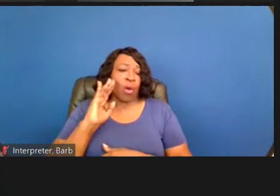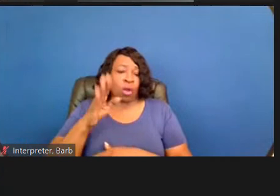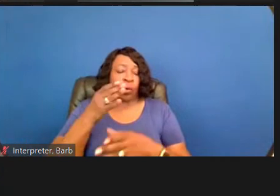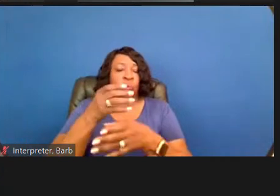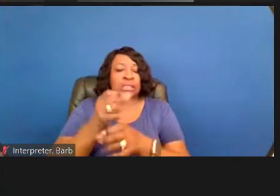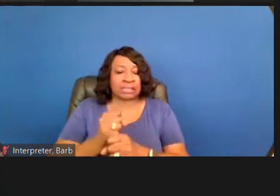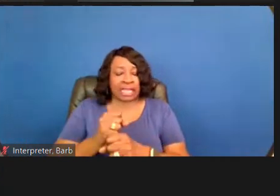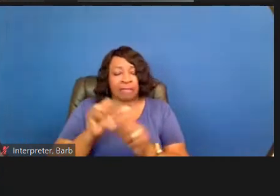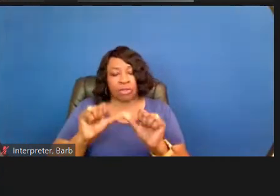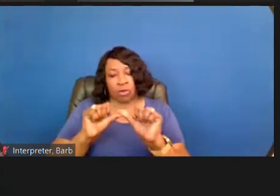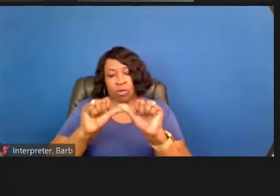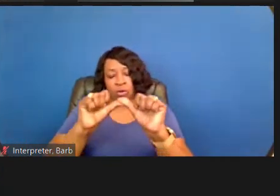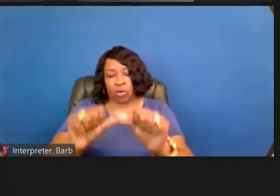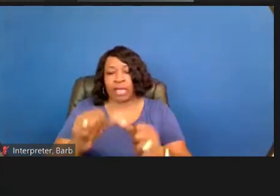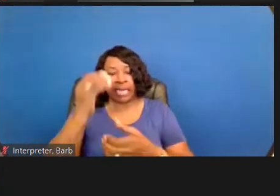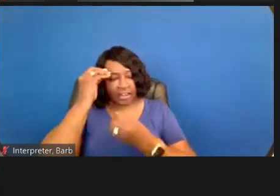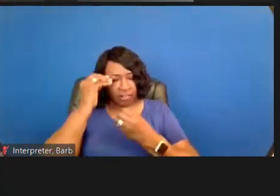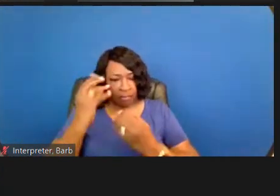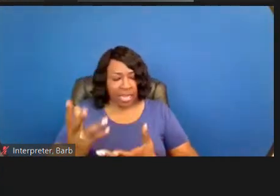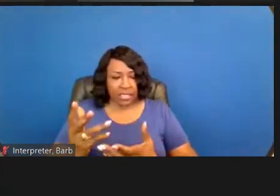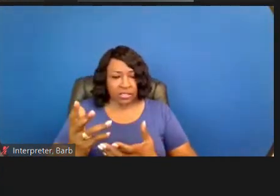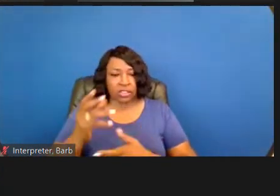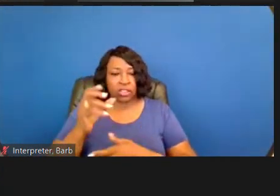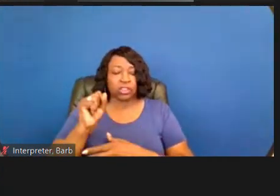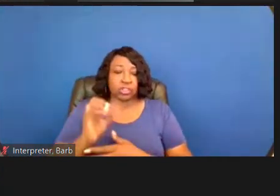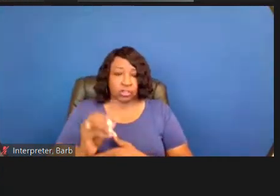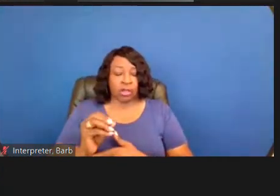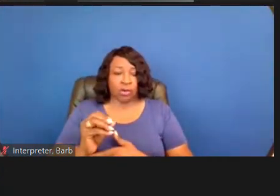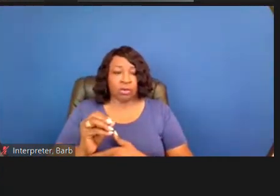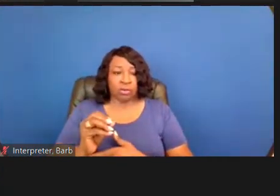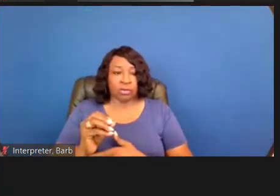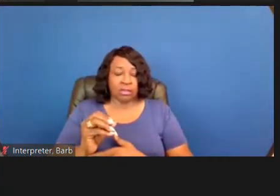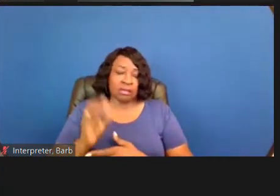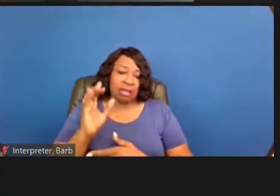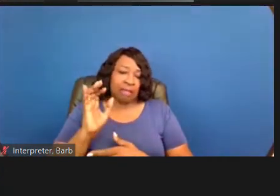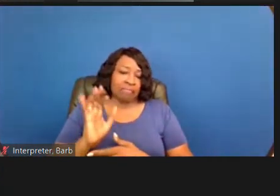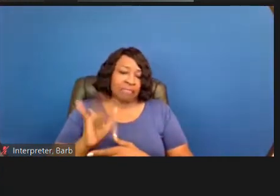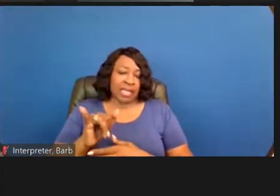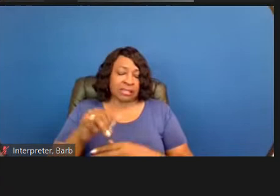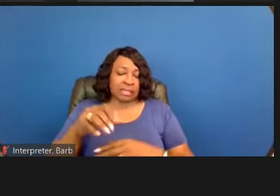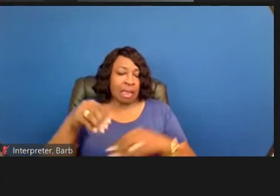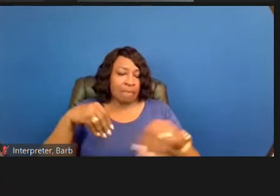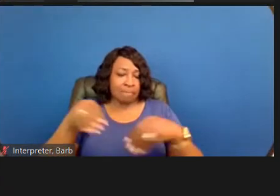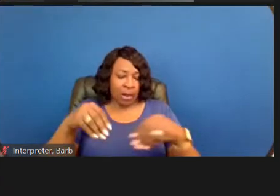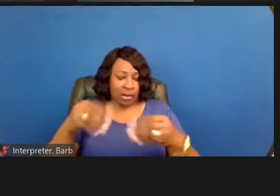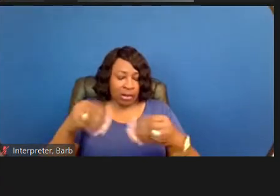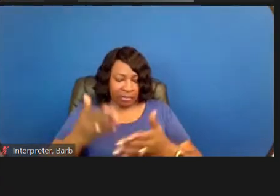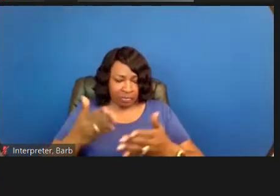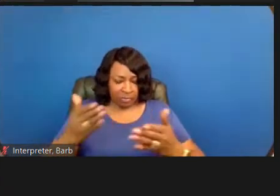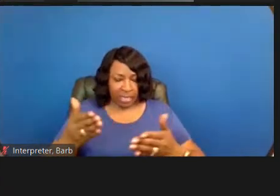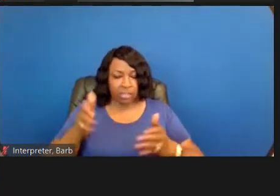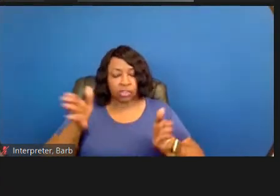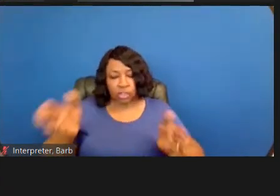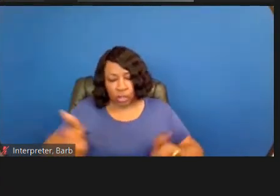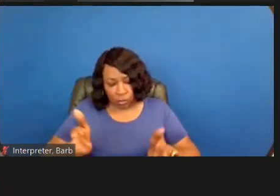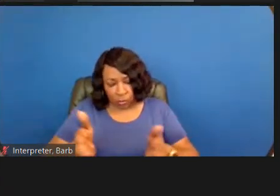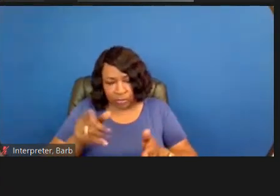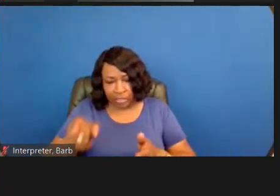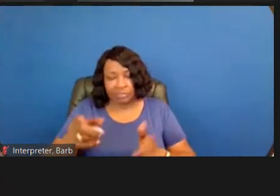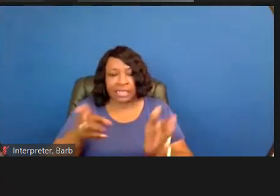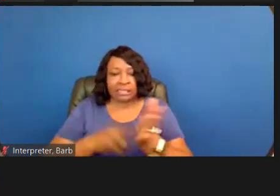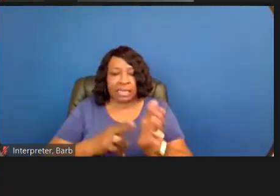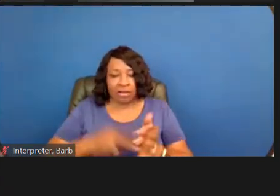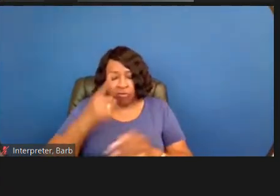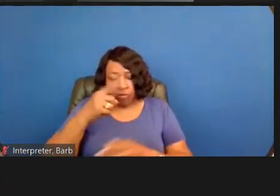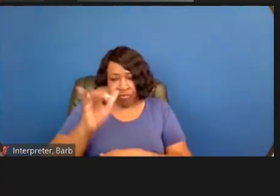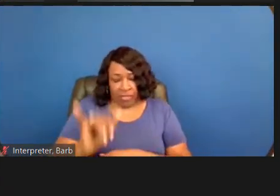the ongoing information. And so that's kind of a marketing piece to encourage them to sign up for that. But